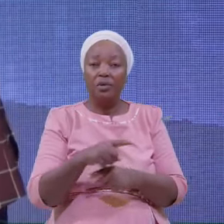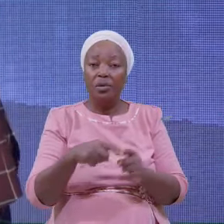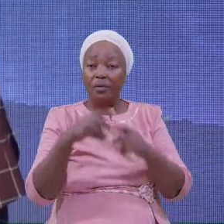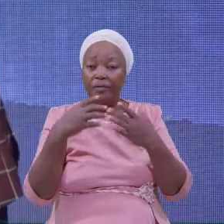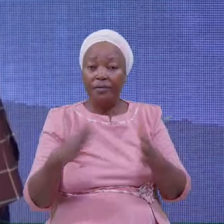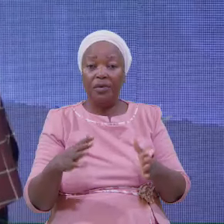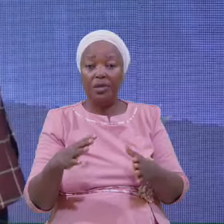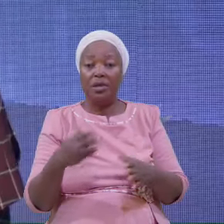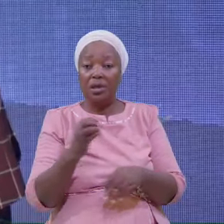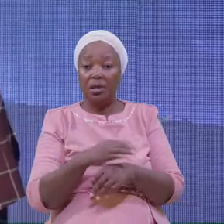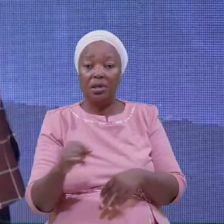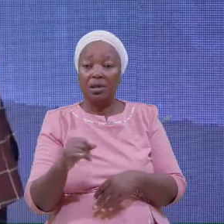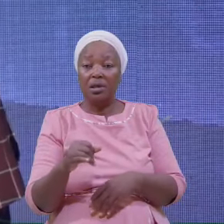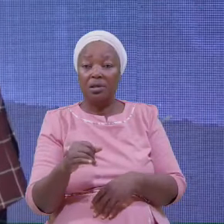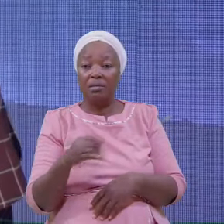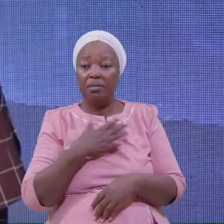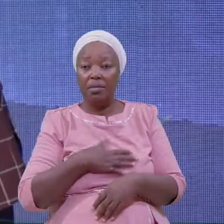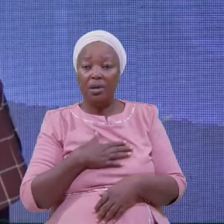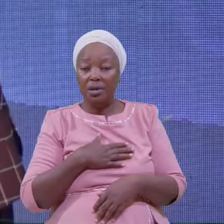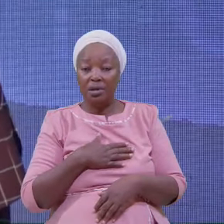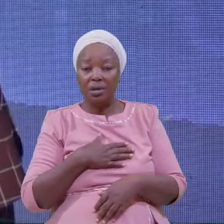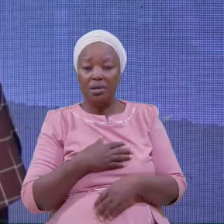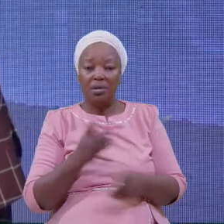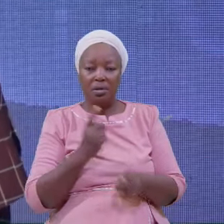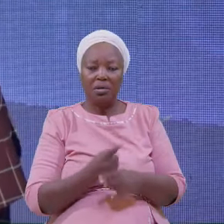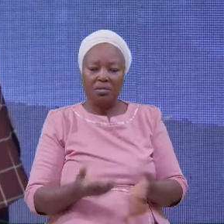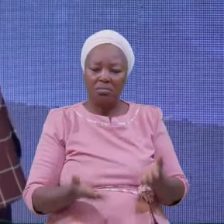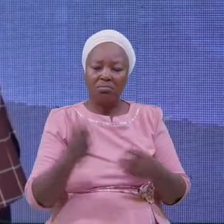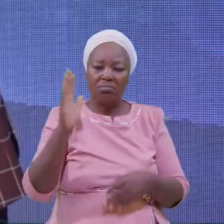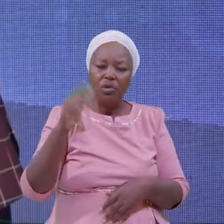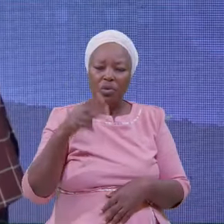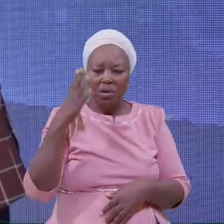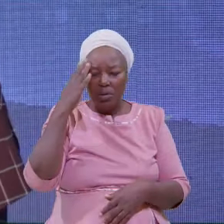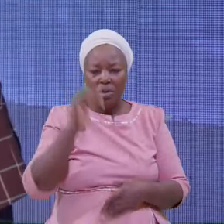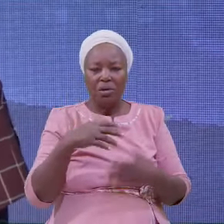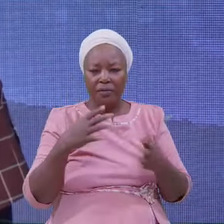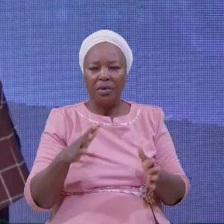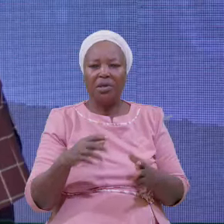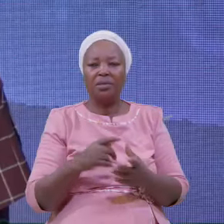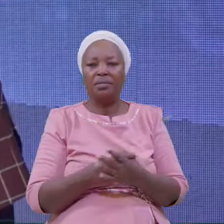the last person has been attended to, just raise up your hand there so we can be sure, we can know you are finished.